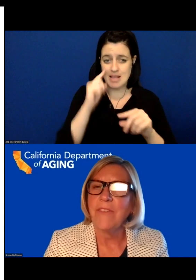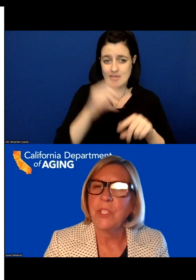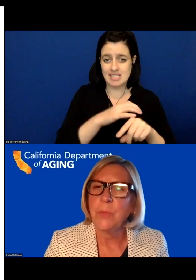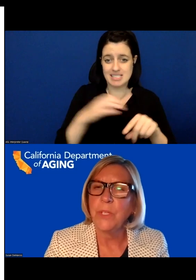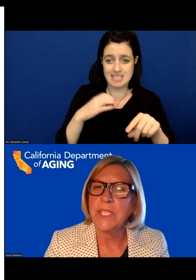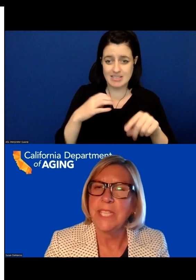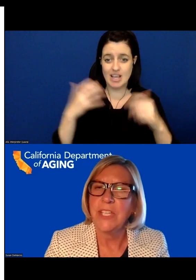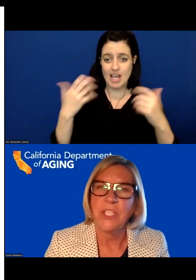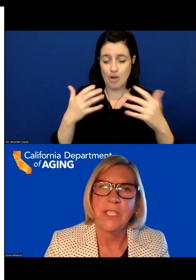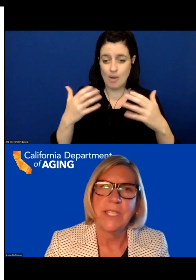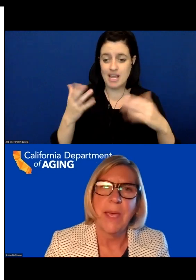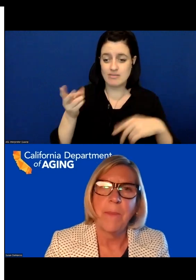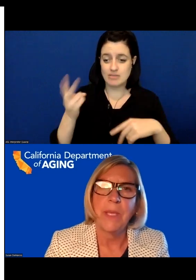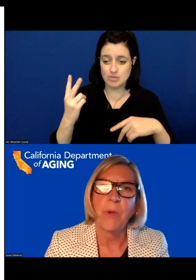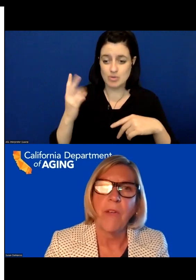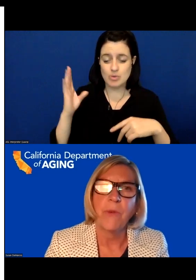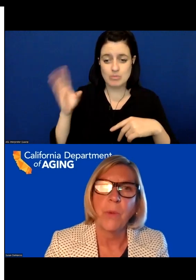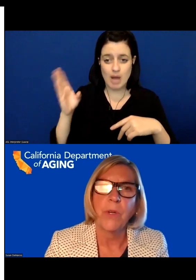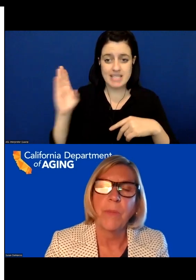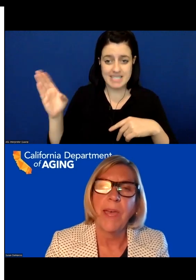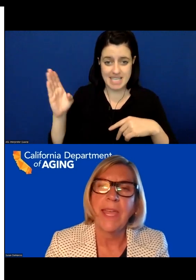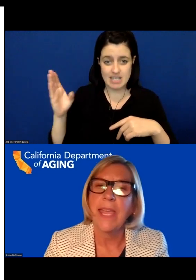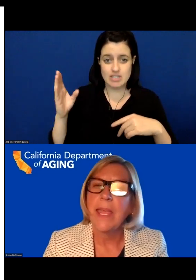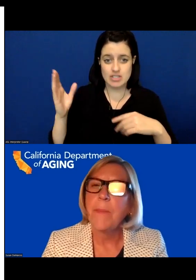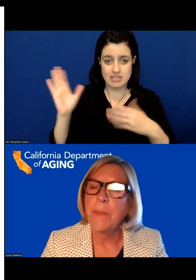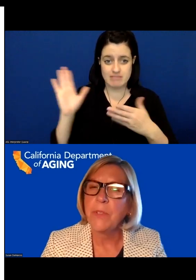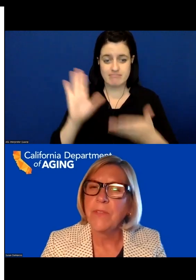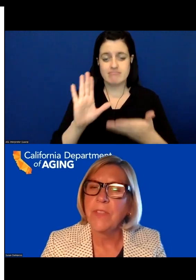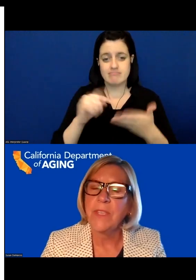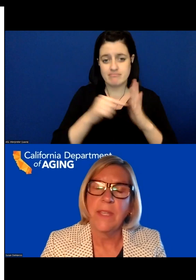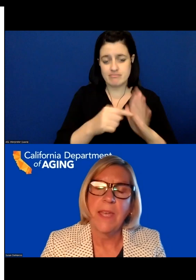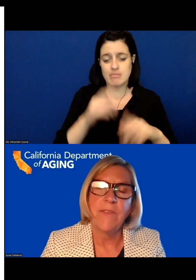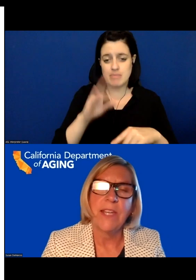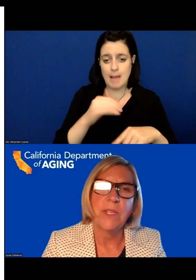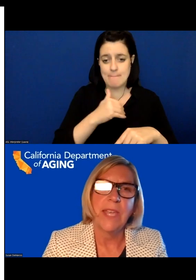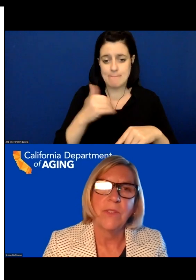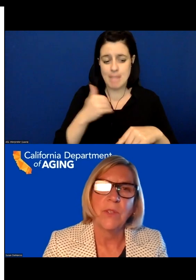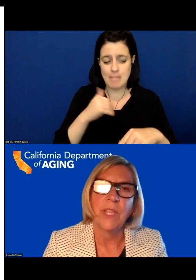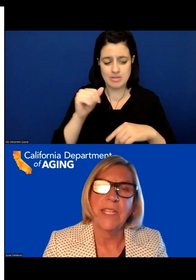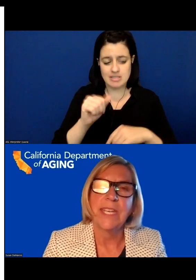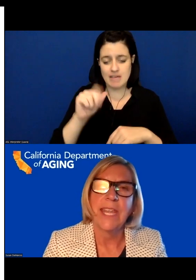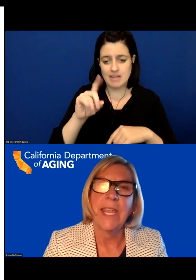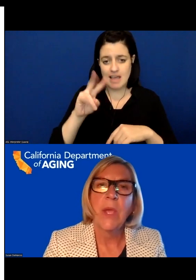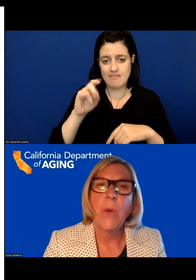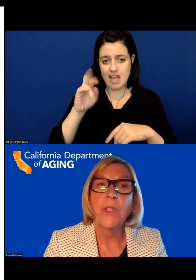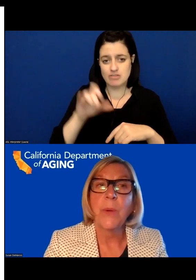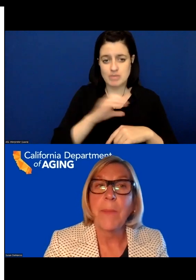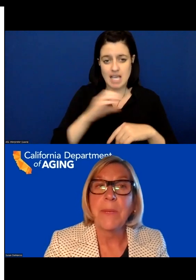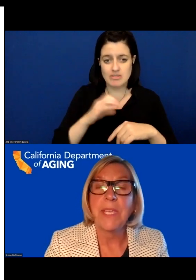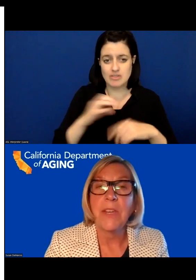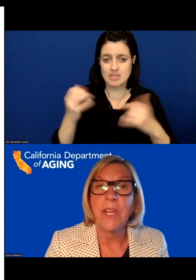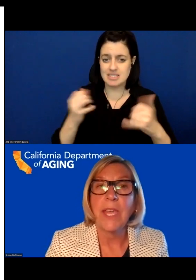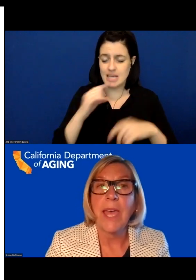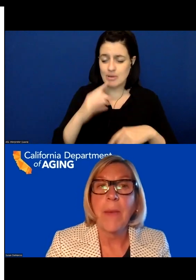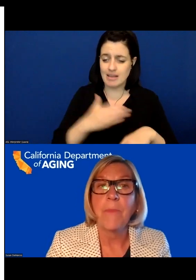already have two presentations being brought forward by members of the Advisory Council. And today we're so happy to